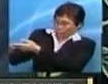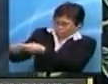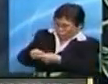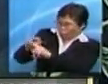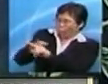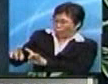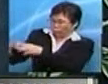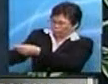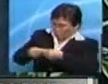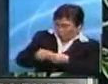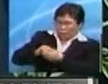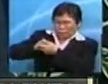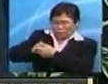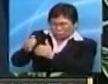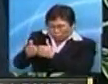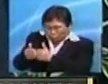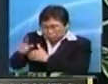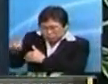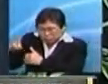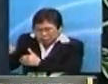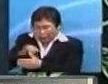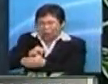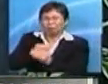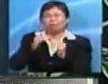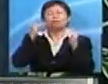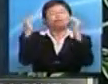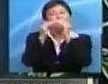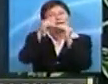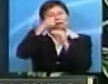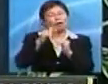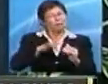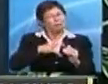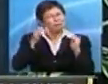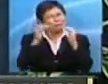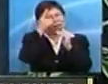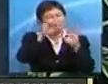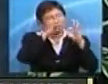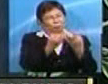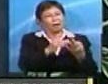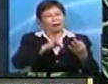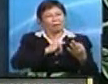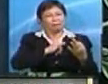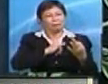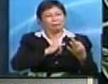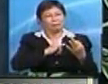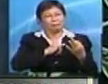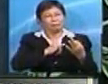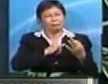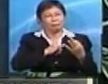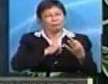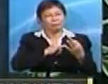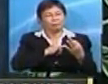timeline as such. And I feel, to be fair to the families, and I've indicated that all systems